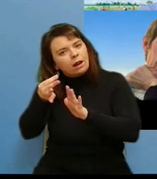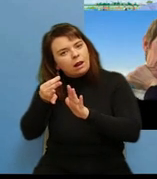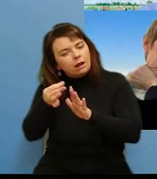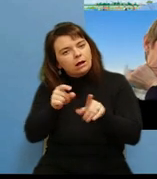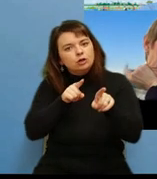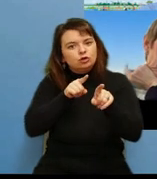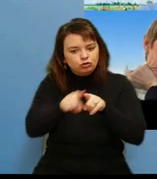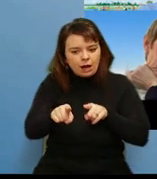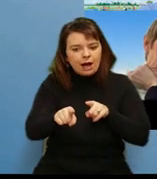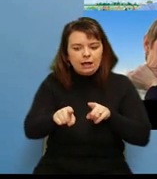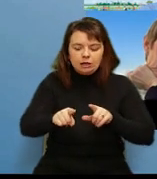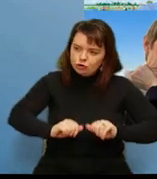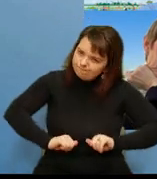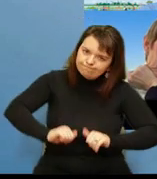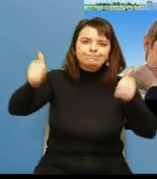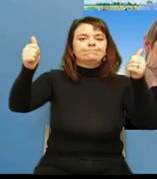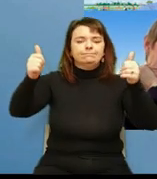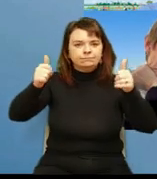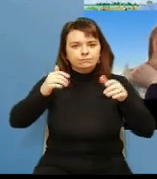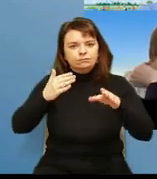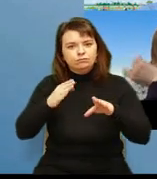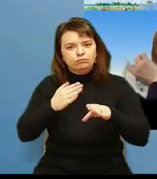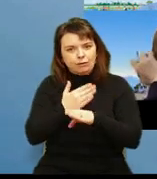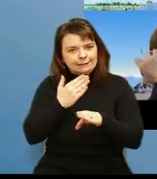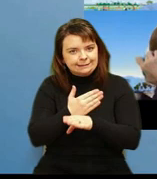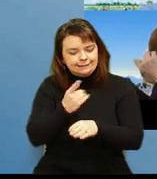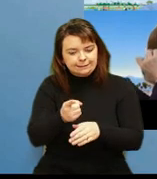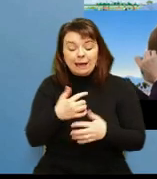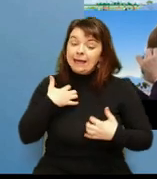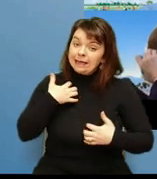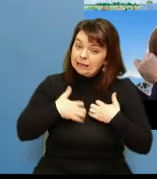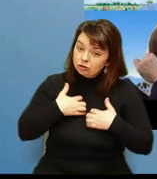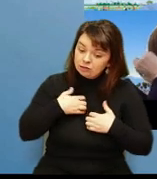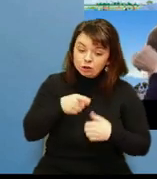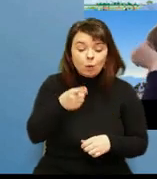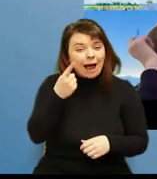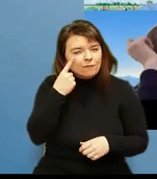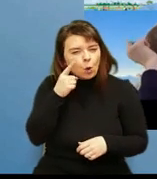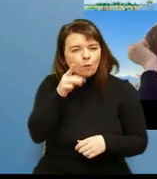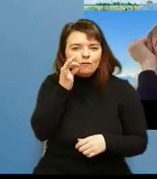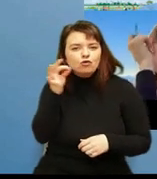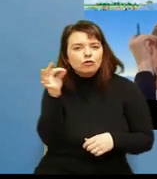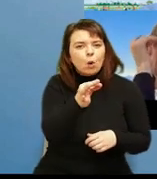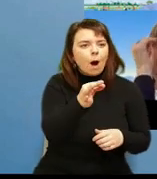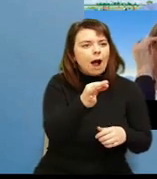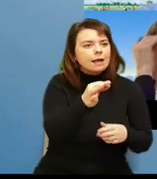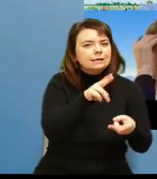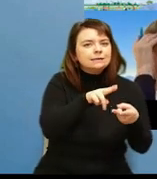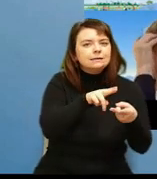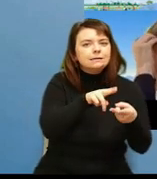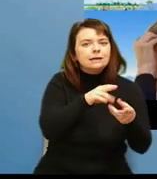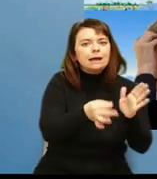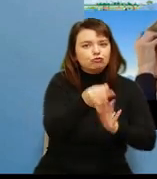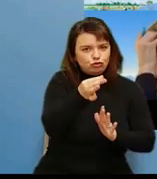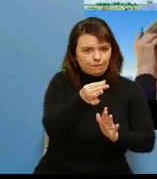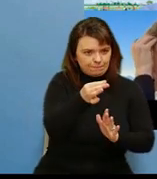So it's an issue of continuous improvement and trying to master good practice there. But it's interesting